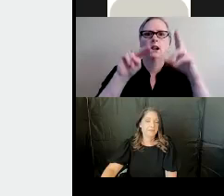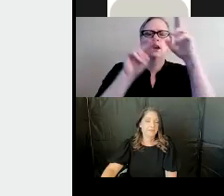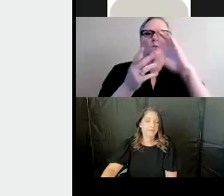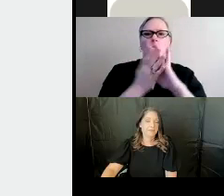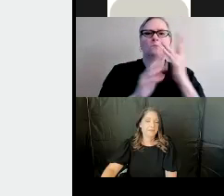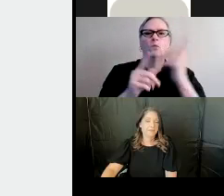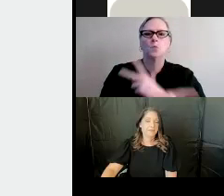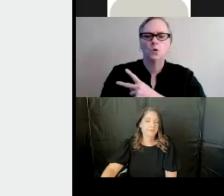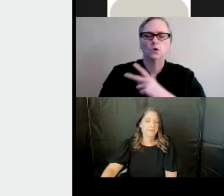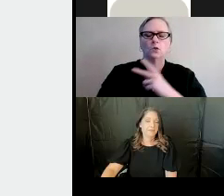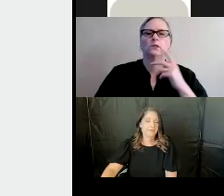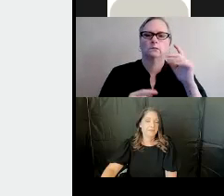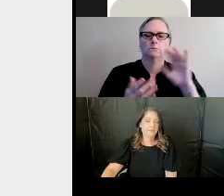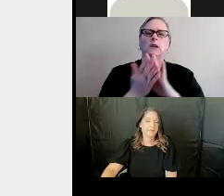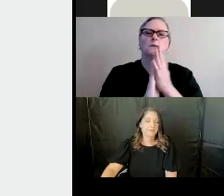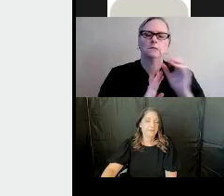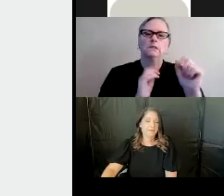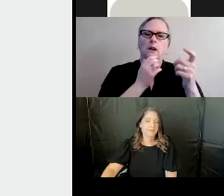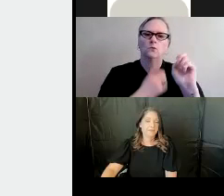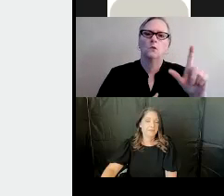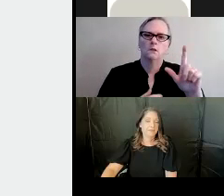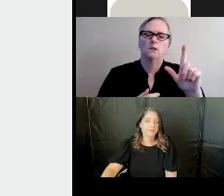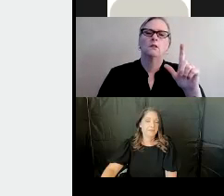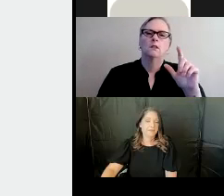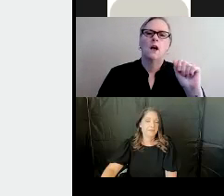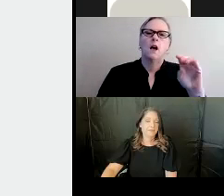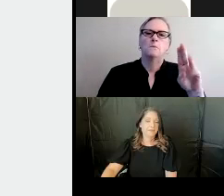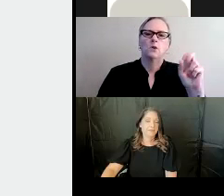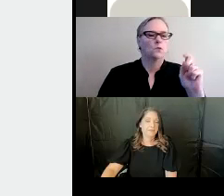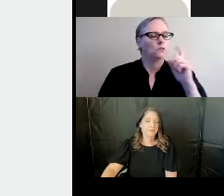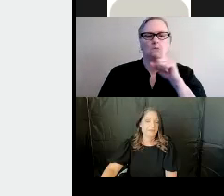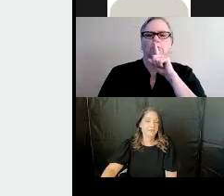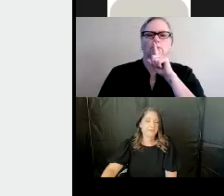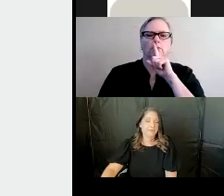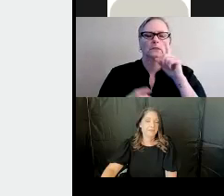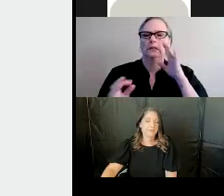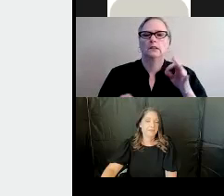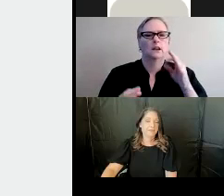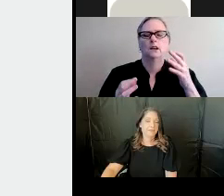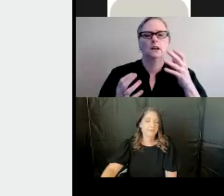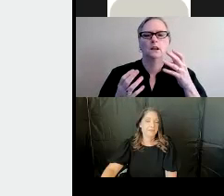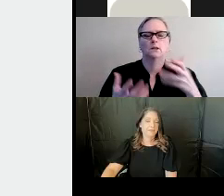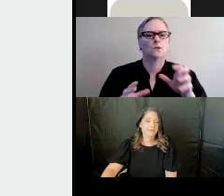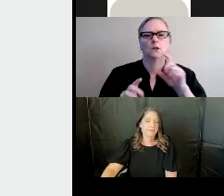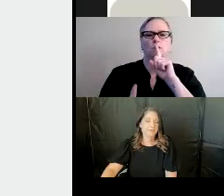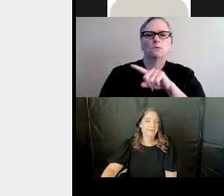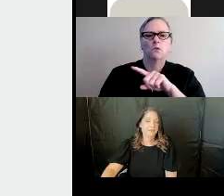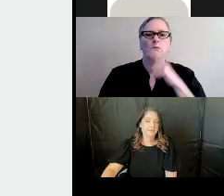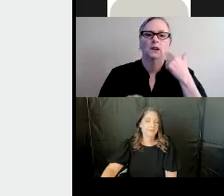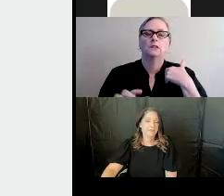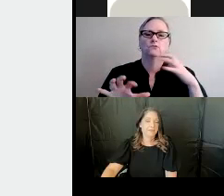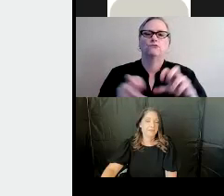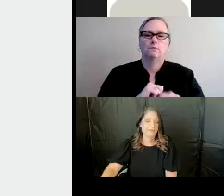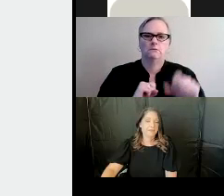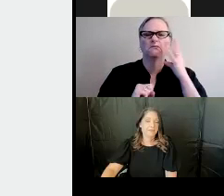didn't report it. Instead, I made the choice to keep silent about it, mostly because I was afraid. And I